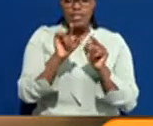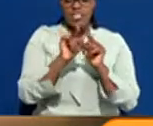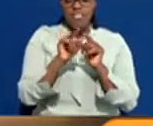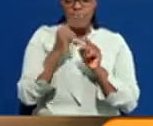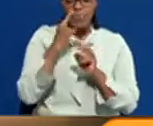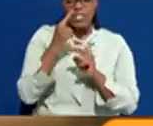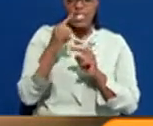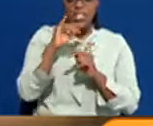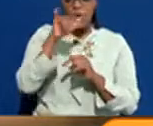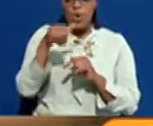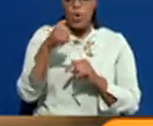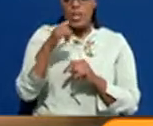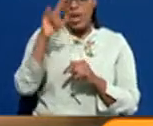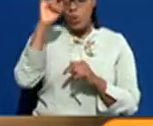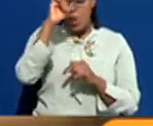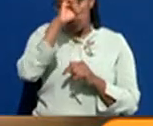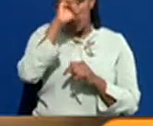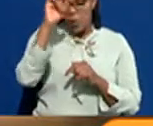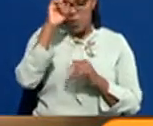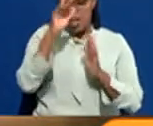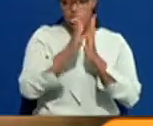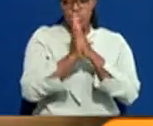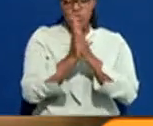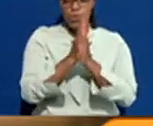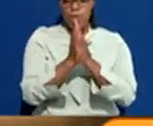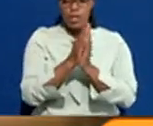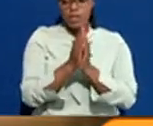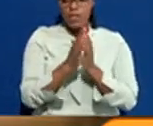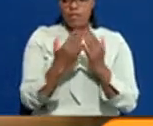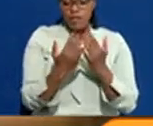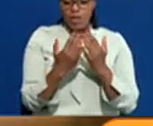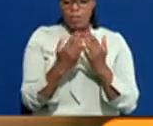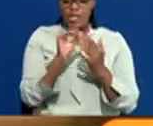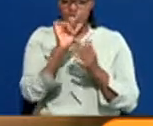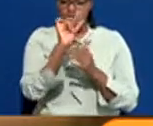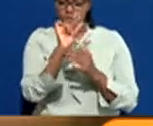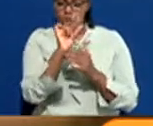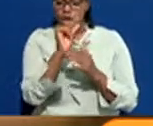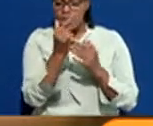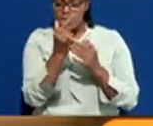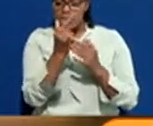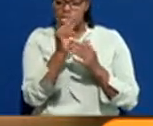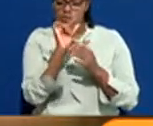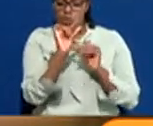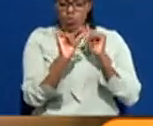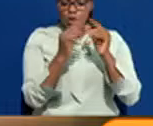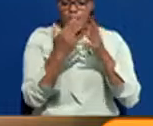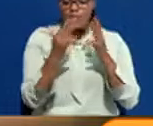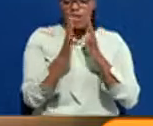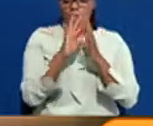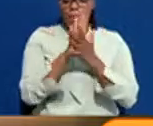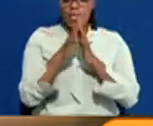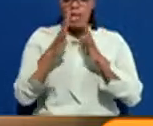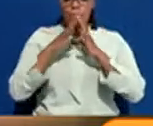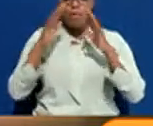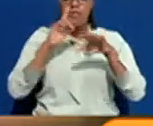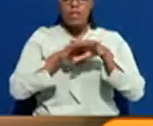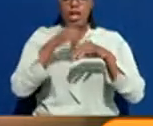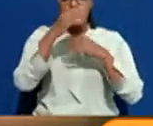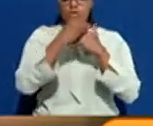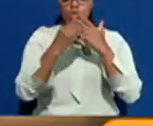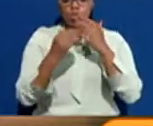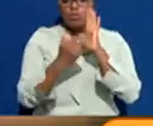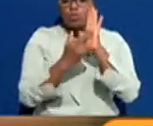like mindless fiction. My pinch of salt grew to a truckload when Sonko played